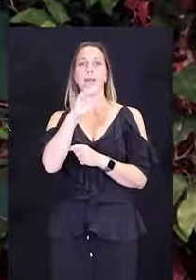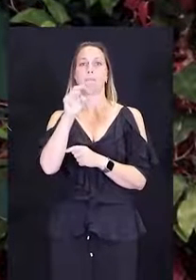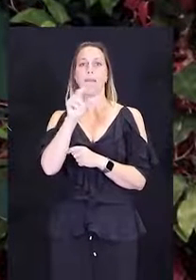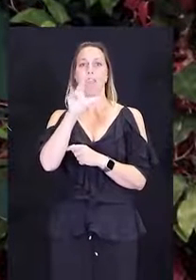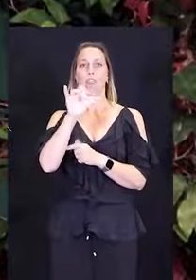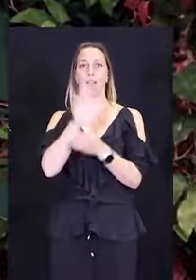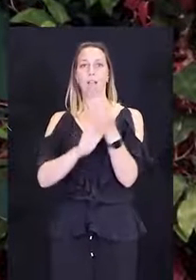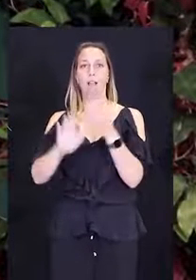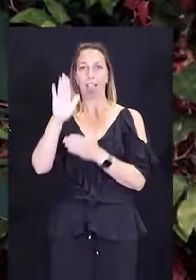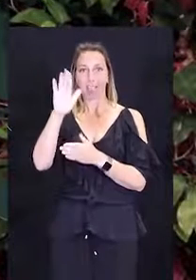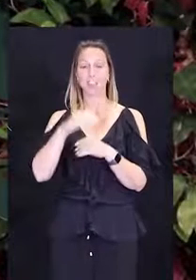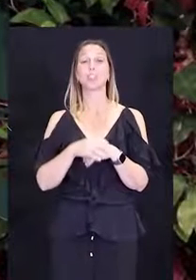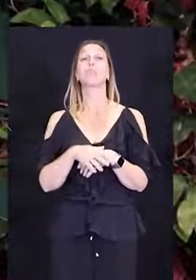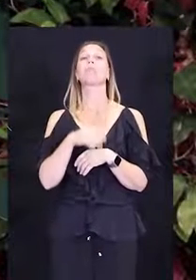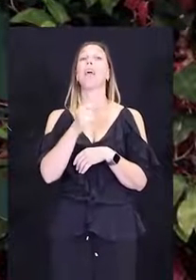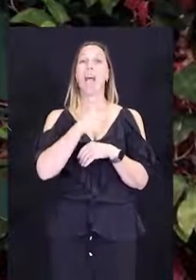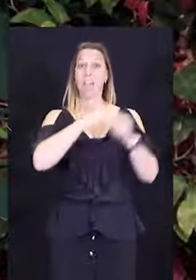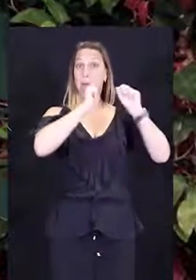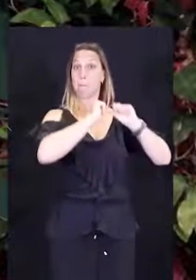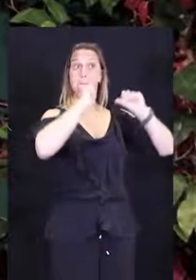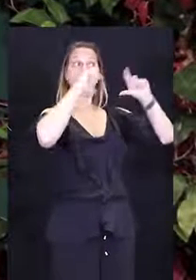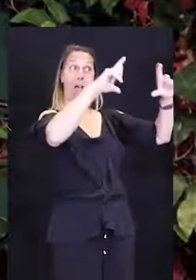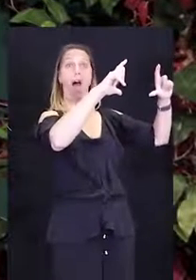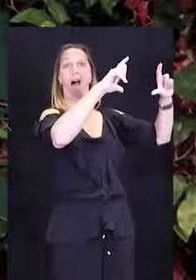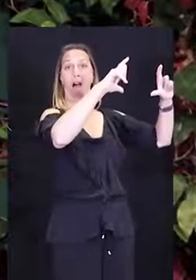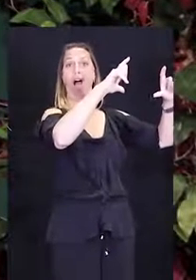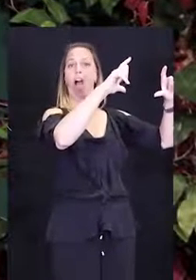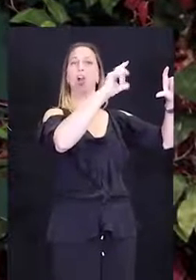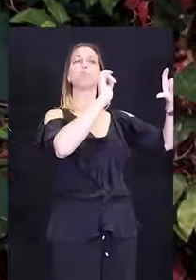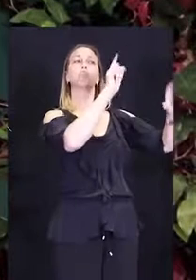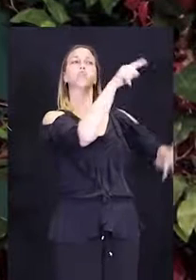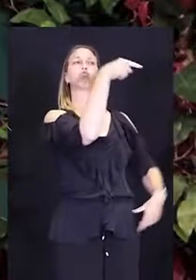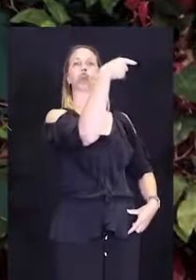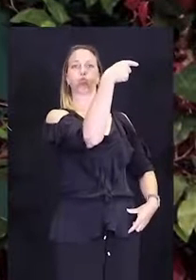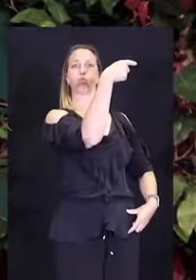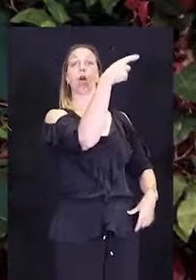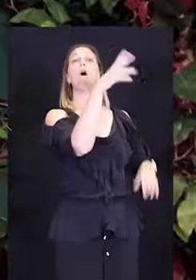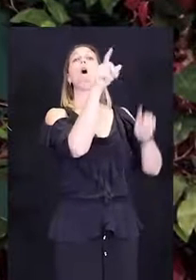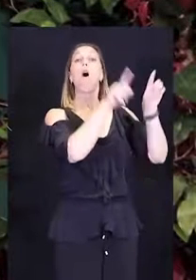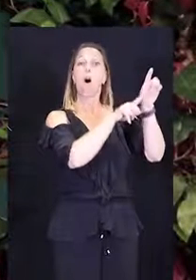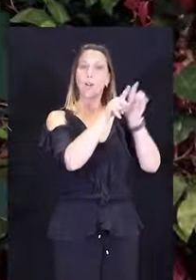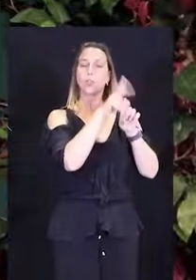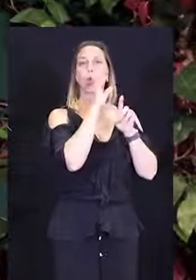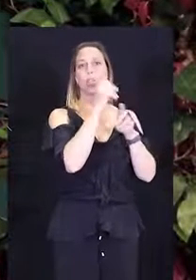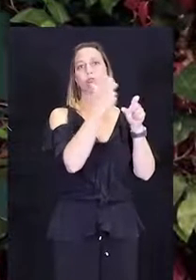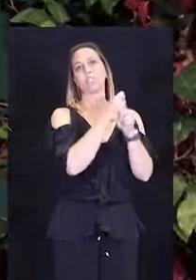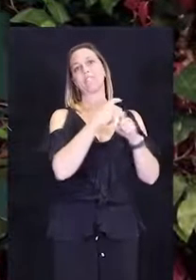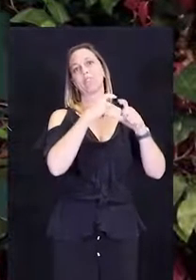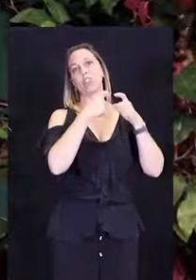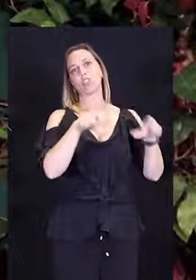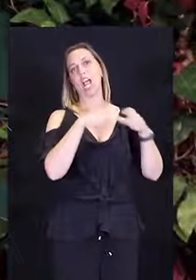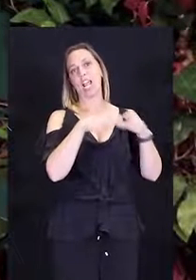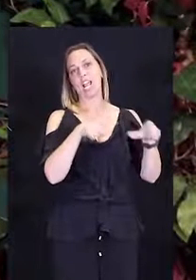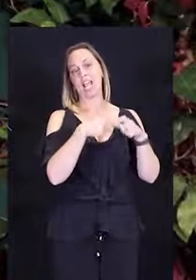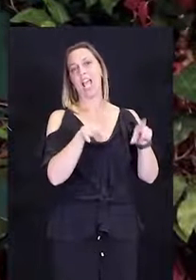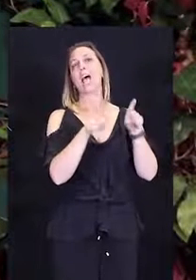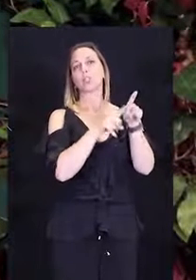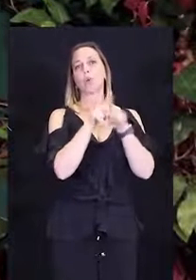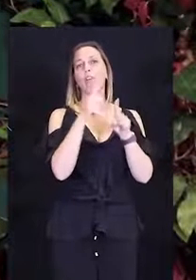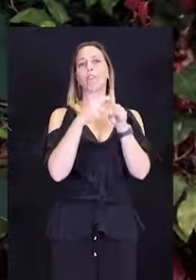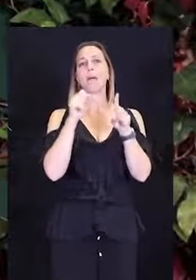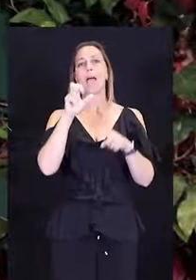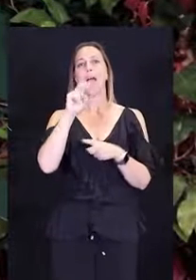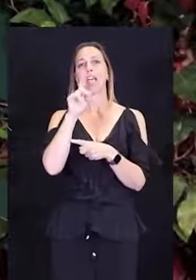& Mary. Along with a plaque that commemorates his status as class valedictorian, Jason will receive a check from Mr. Donald Enders